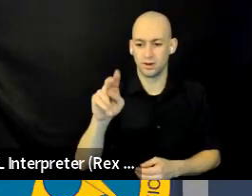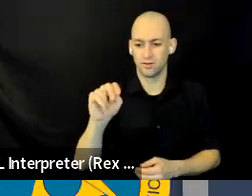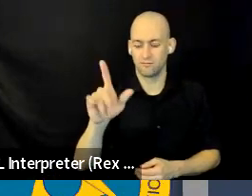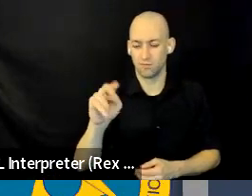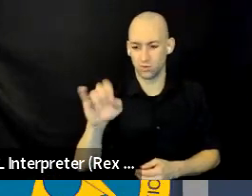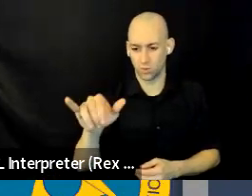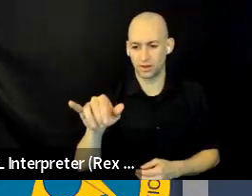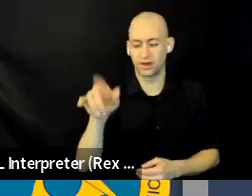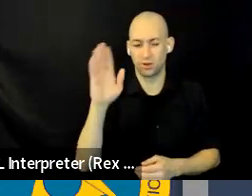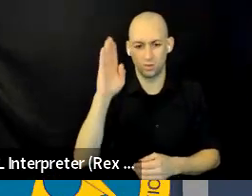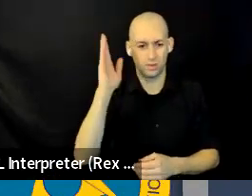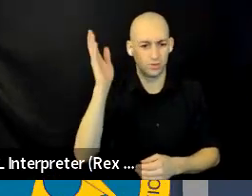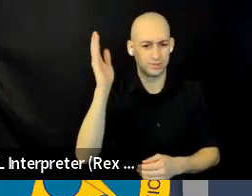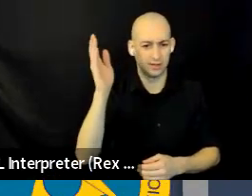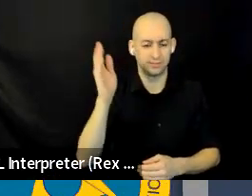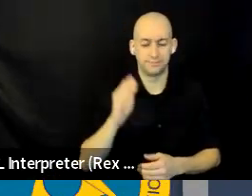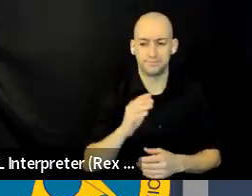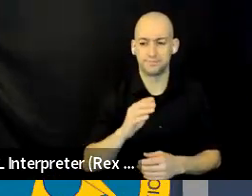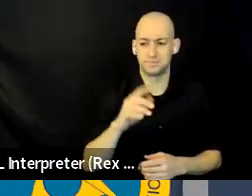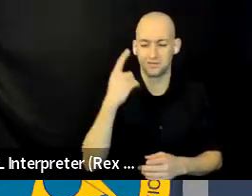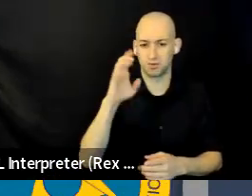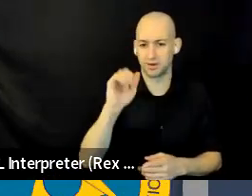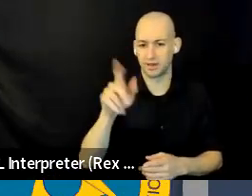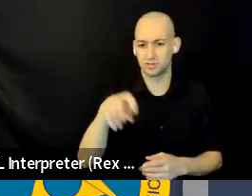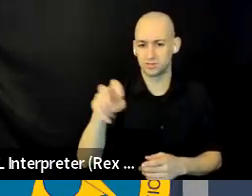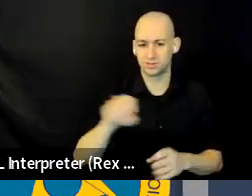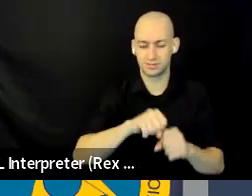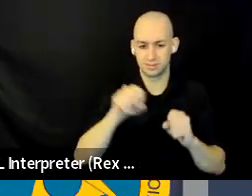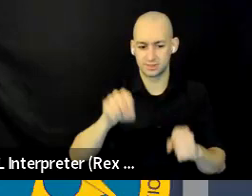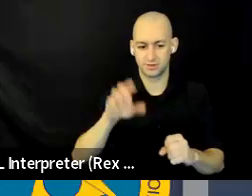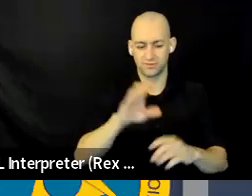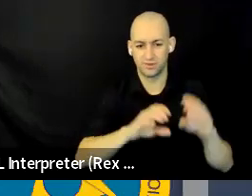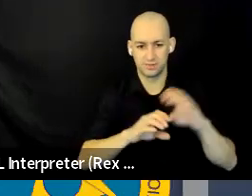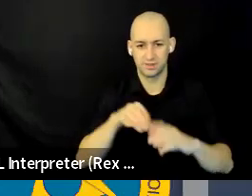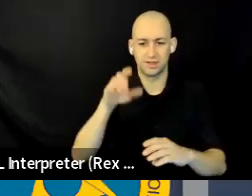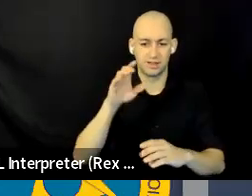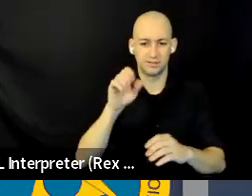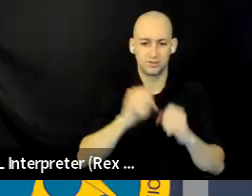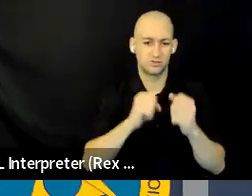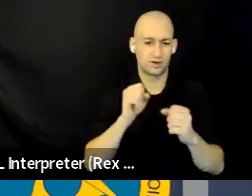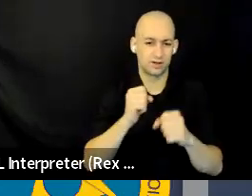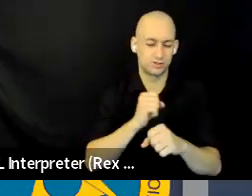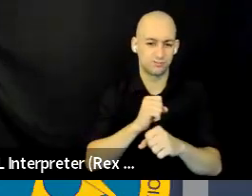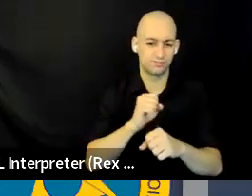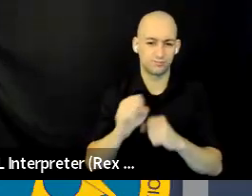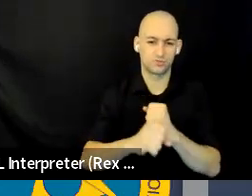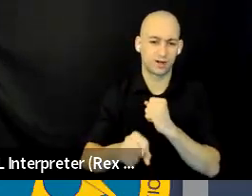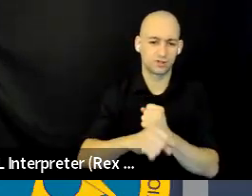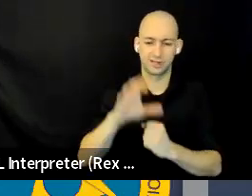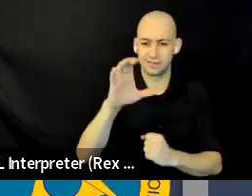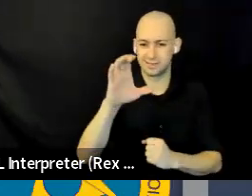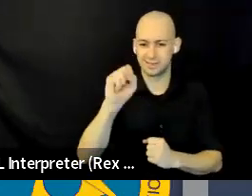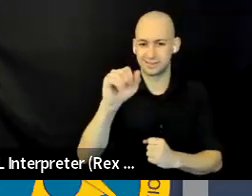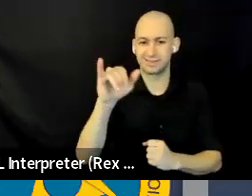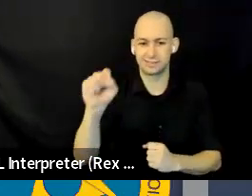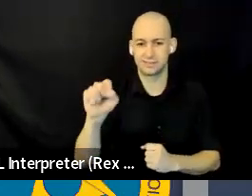will present an update on the Caltrans System Investment Strategy, better known as CSIS. Before I turn it over, I would